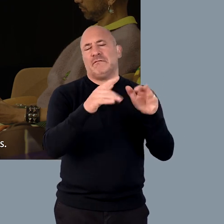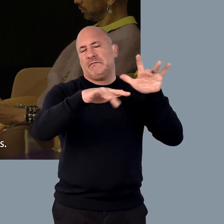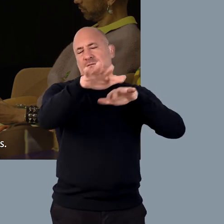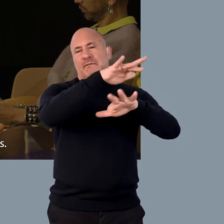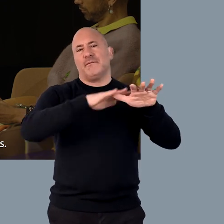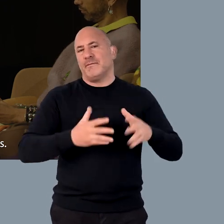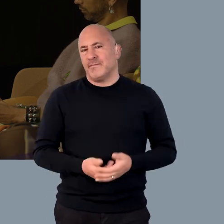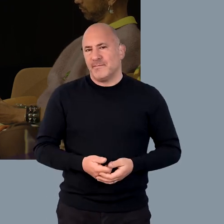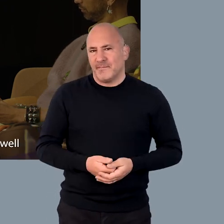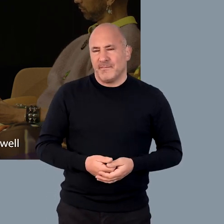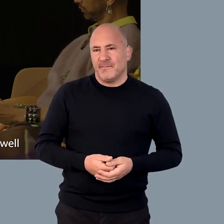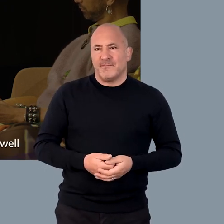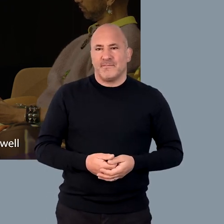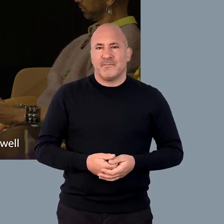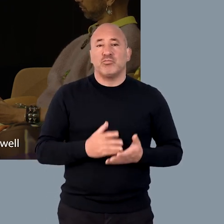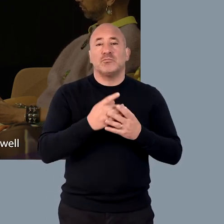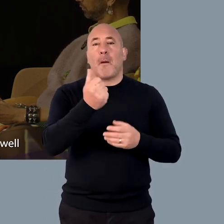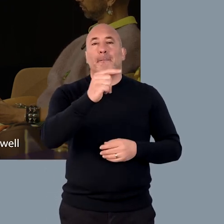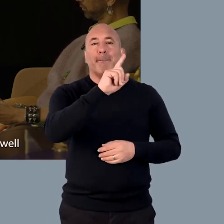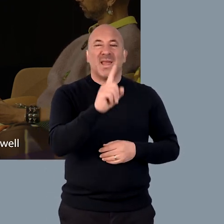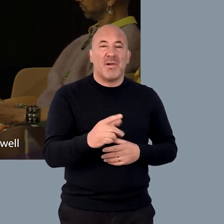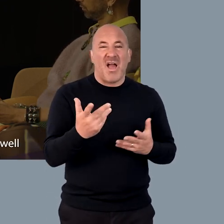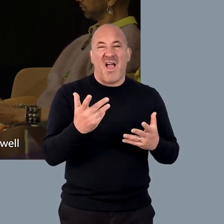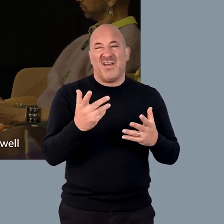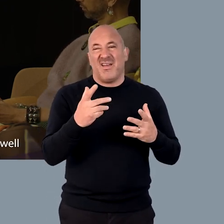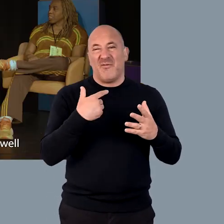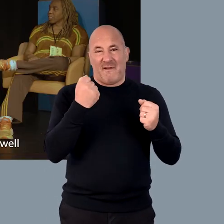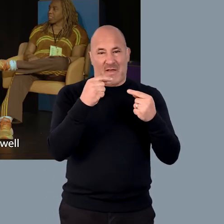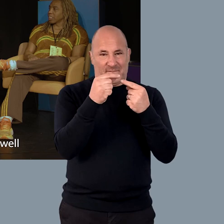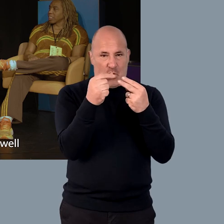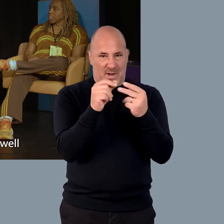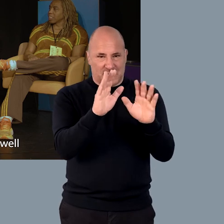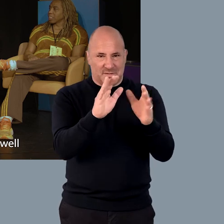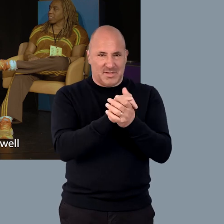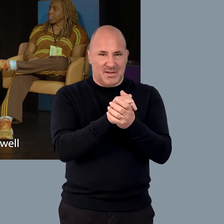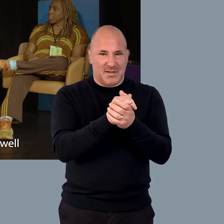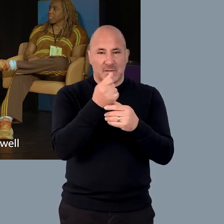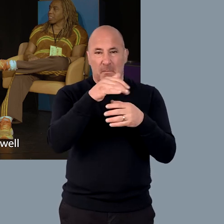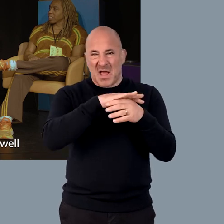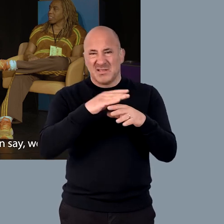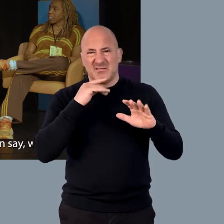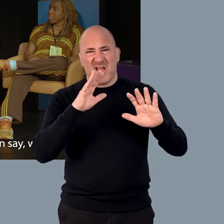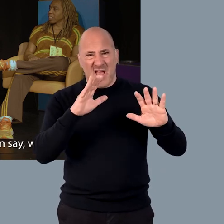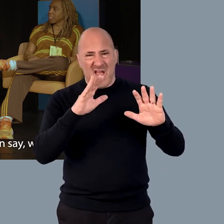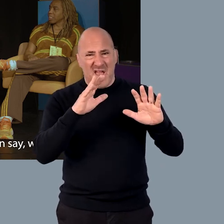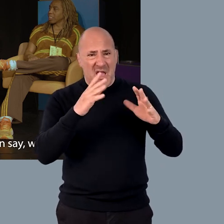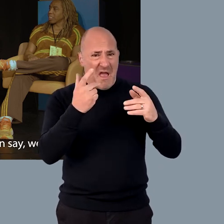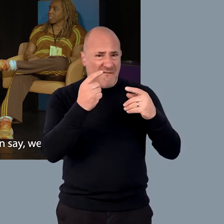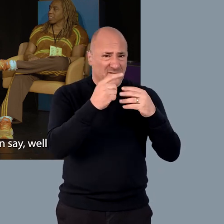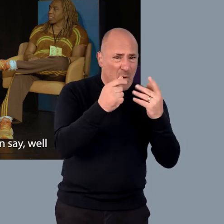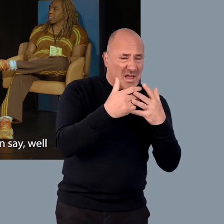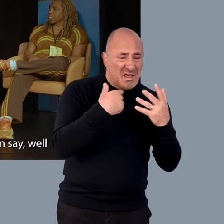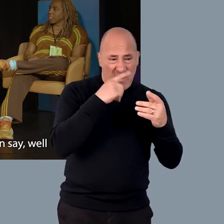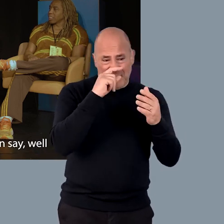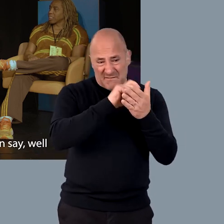places and resources also there are some people like we um have like a format as well that we you know there are